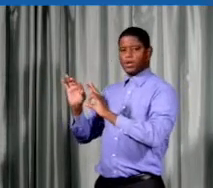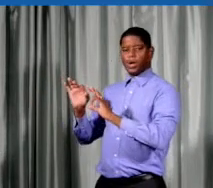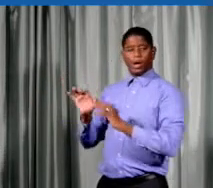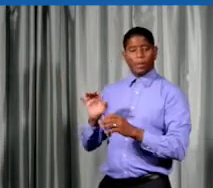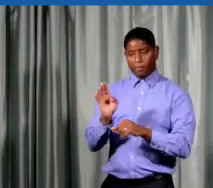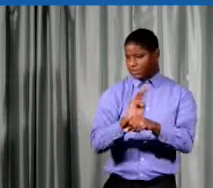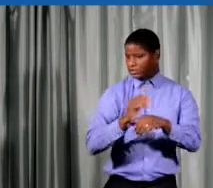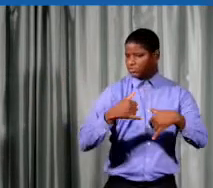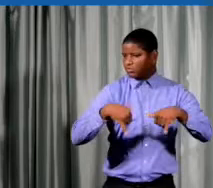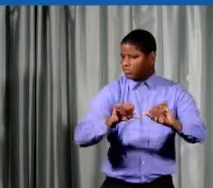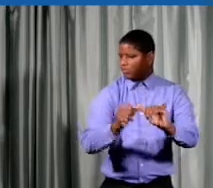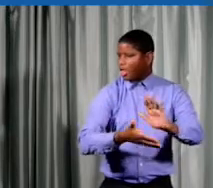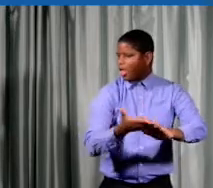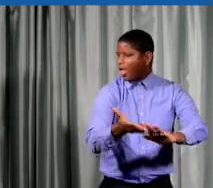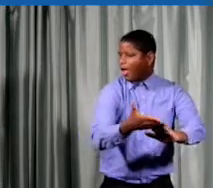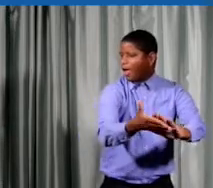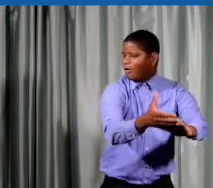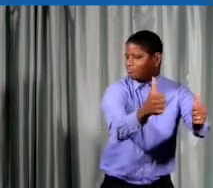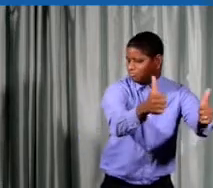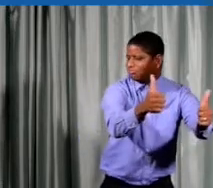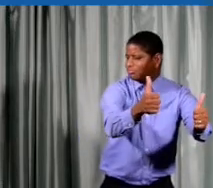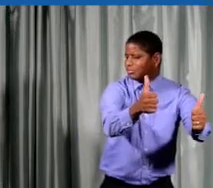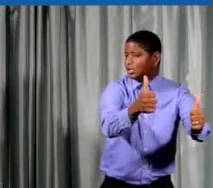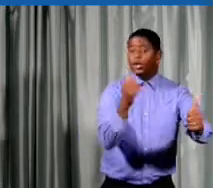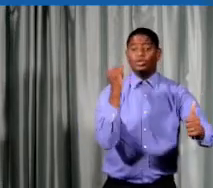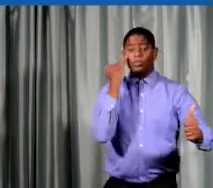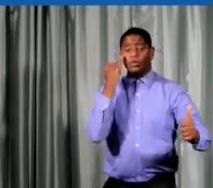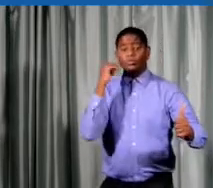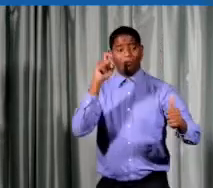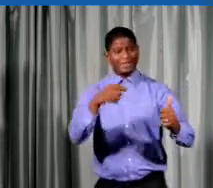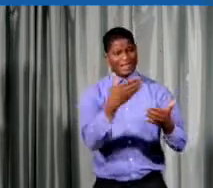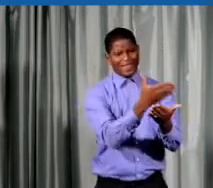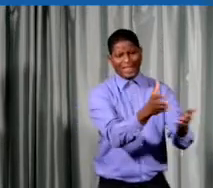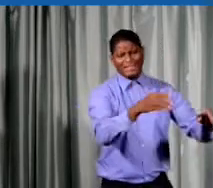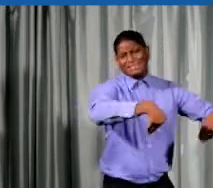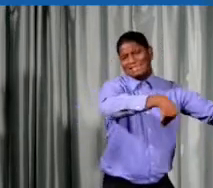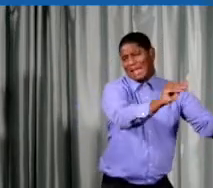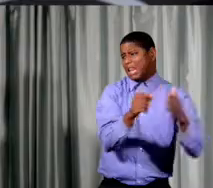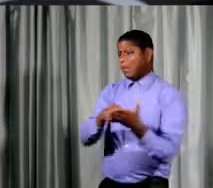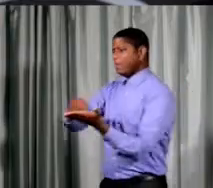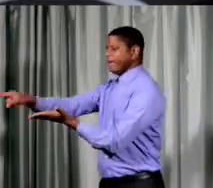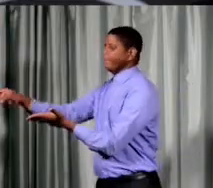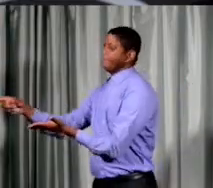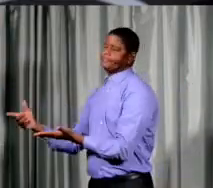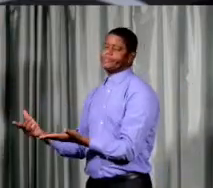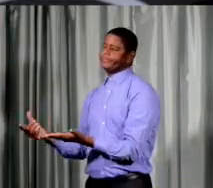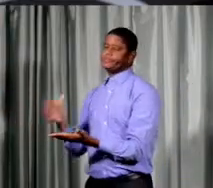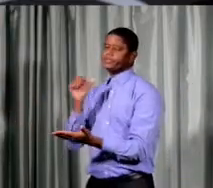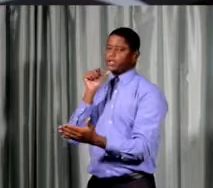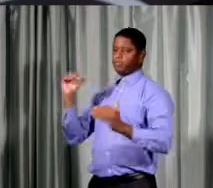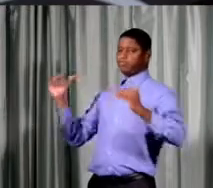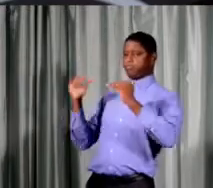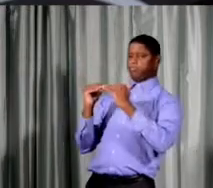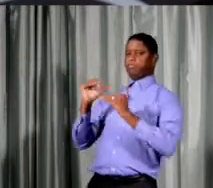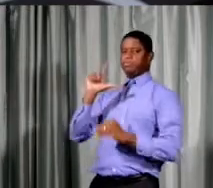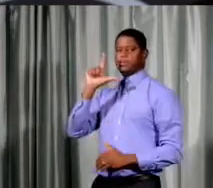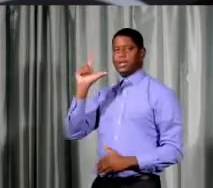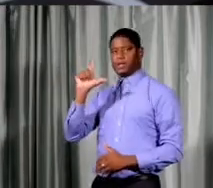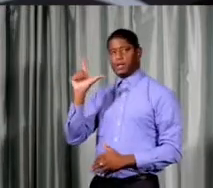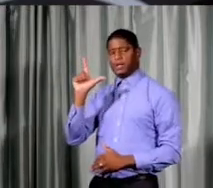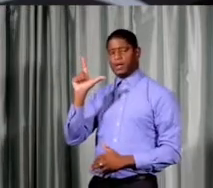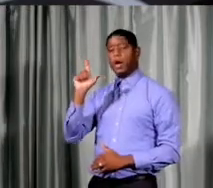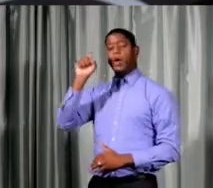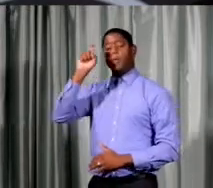have to sell assets to pay your monthly debts, that is not liquidity. You're supposed to